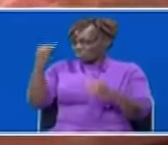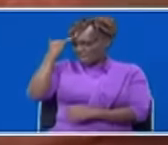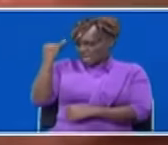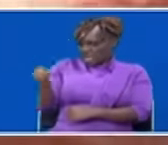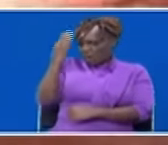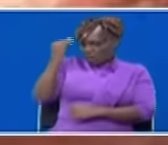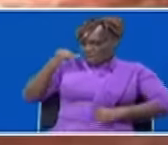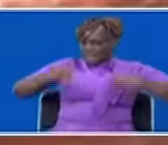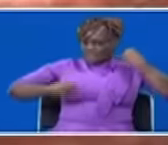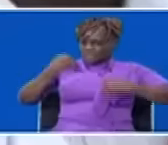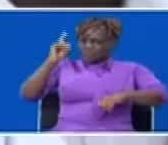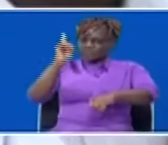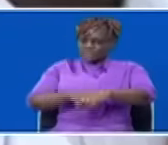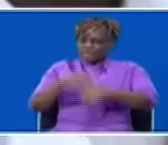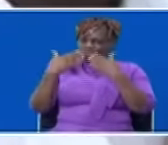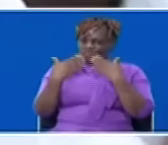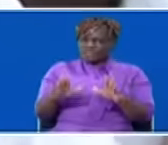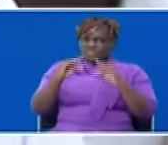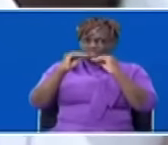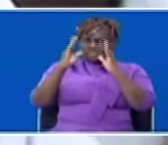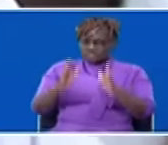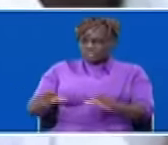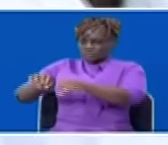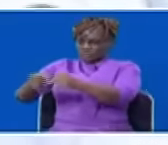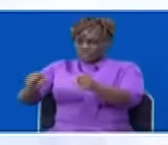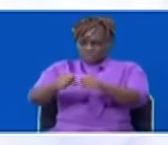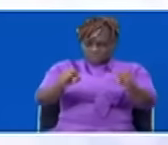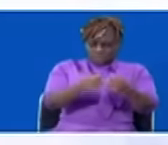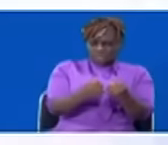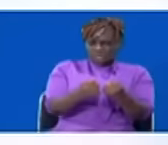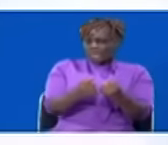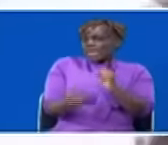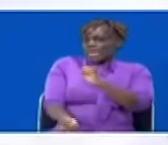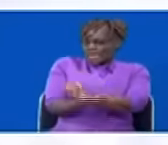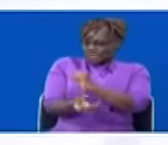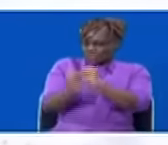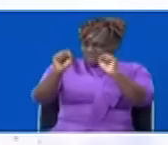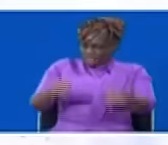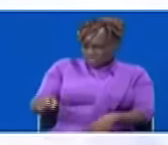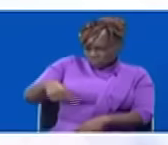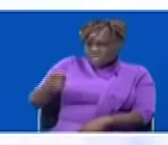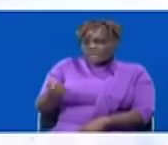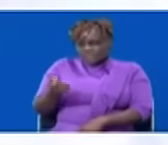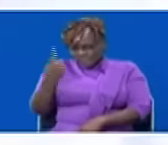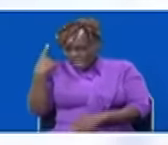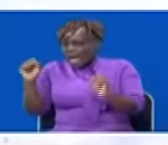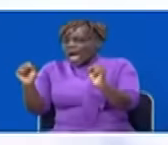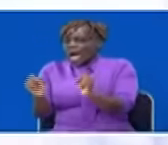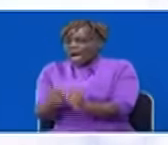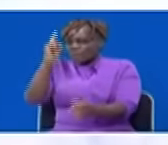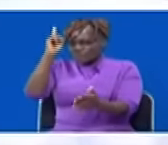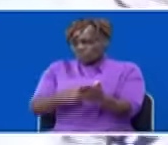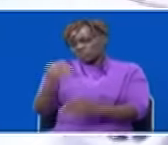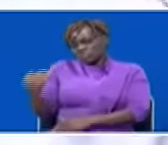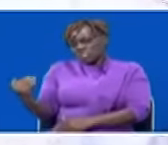since the entertainment time was over. Walimu ndio wanaweza tuambia ilikuwa nini ndio tuweze tuelewe ni nini litendeka